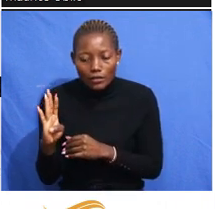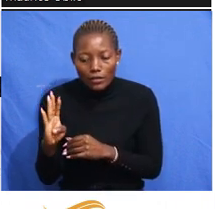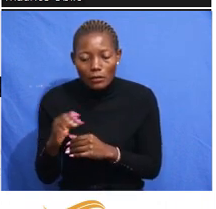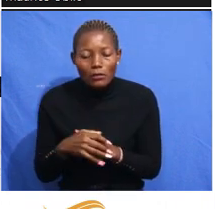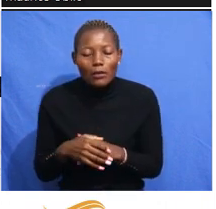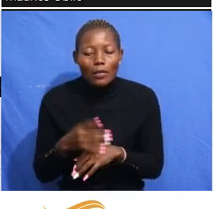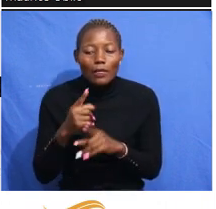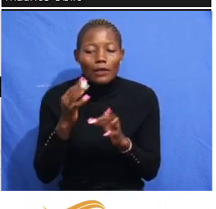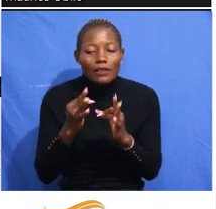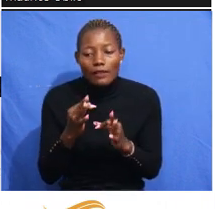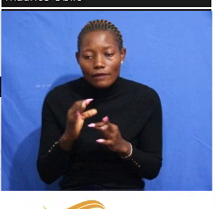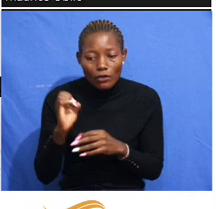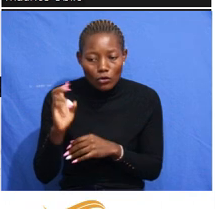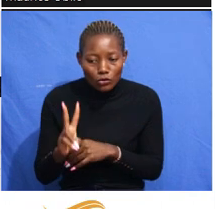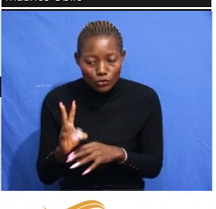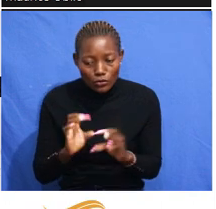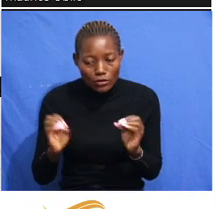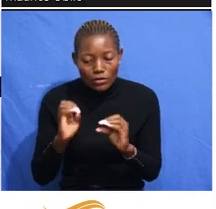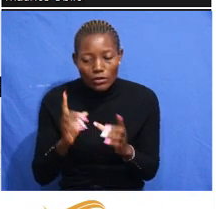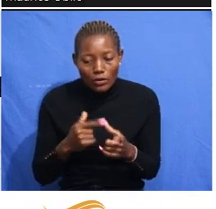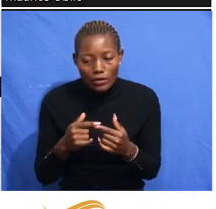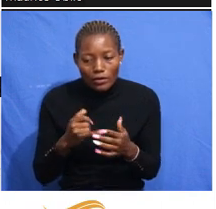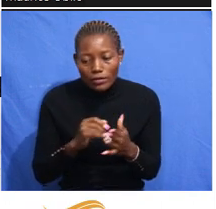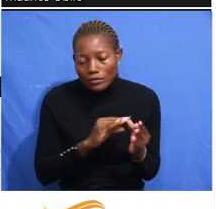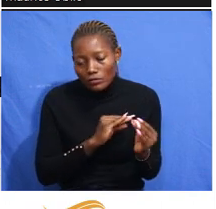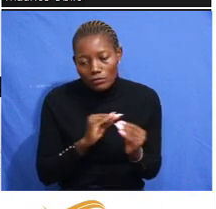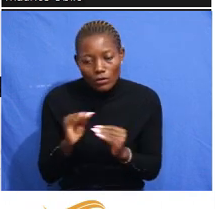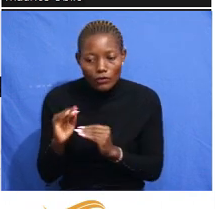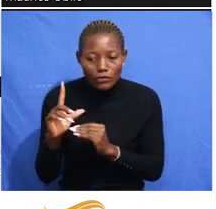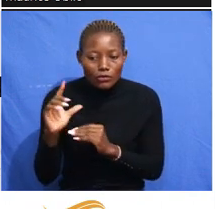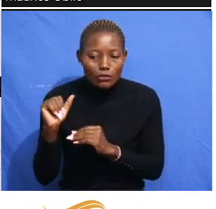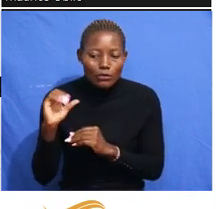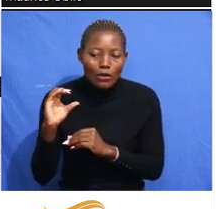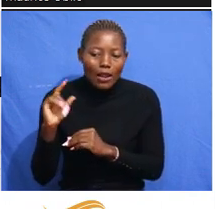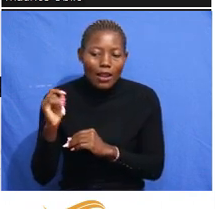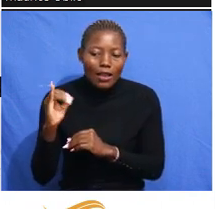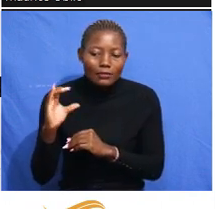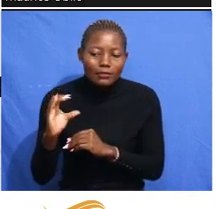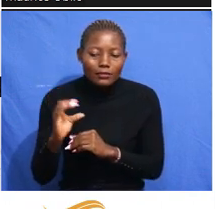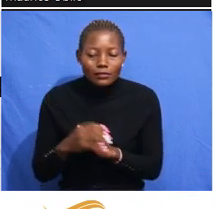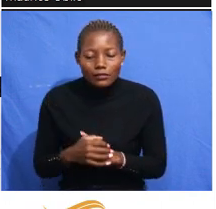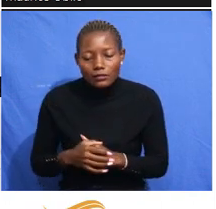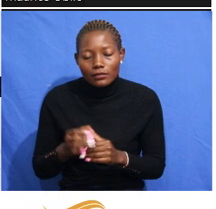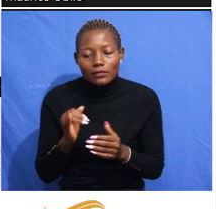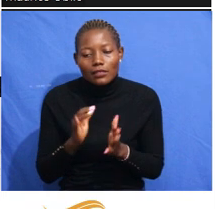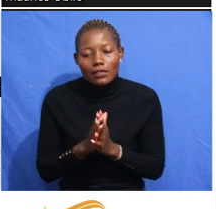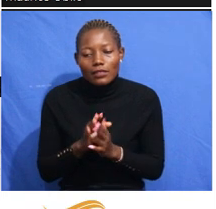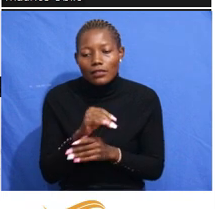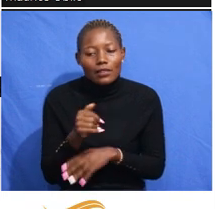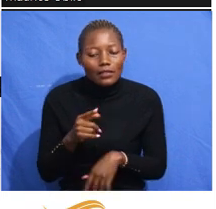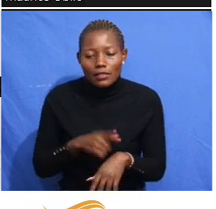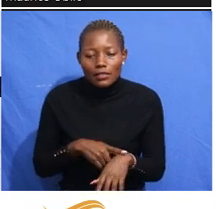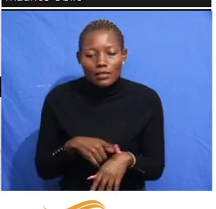available, that pyruvic acid goes into lactate or lactic acid. And sometimes that is what causes a muscle